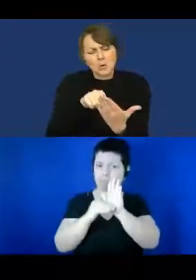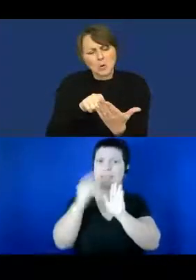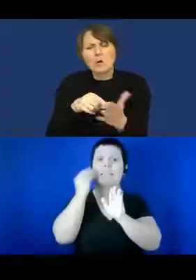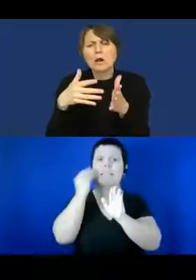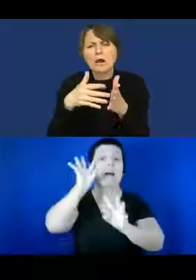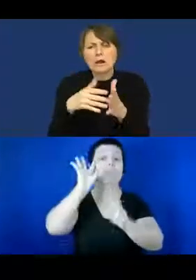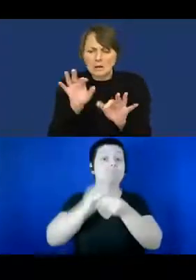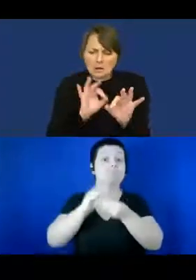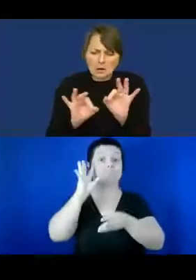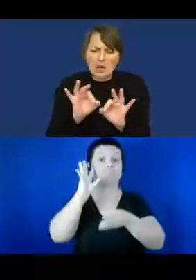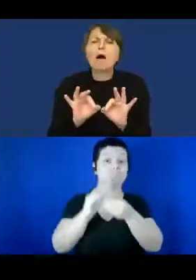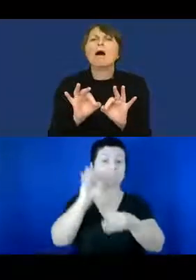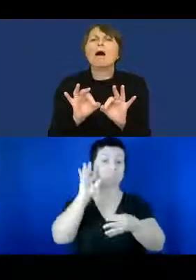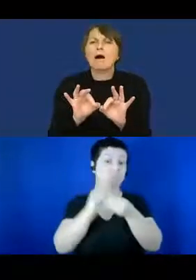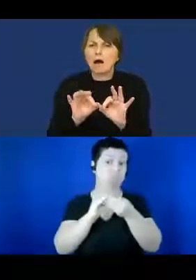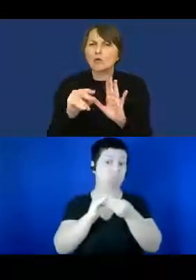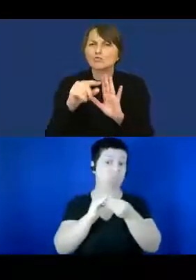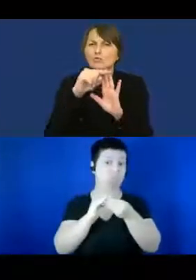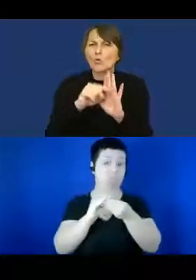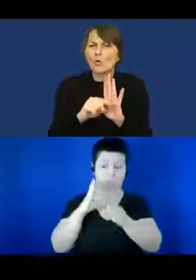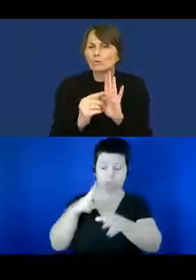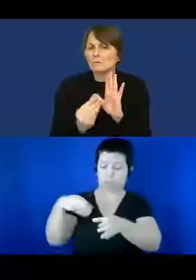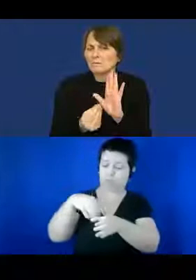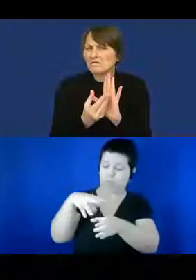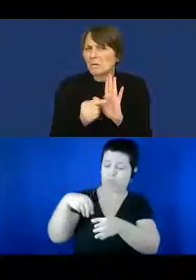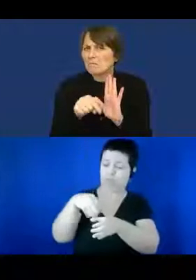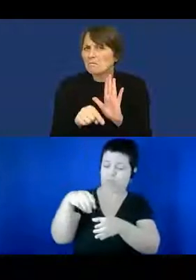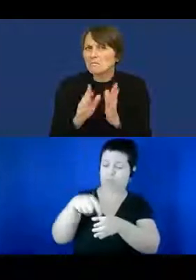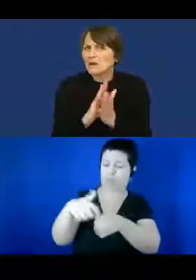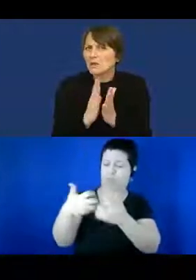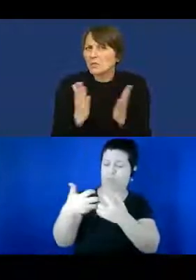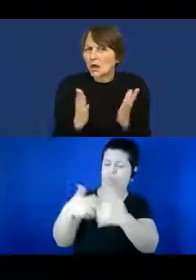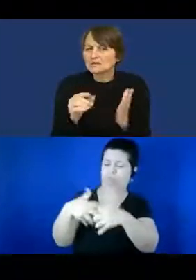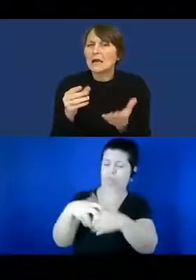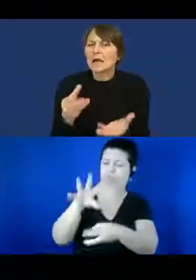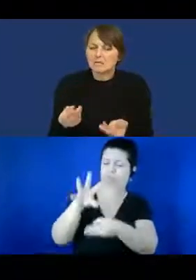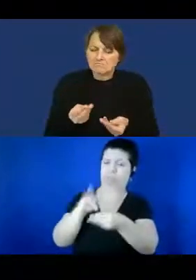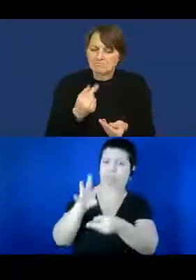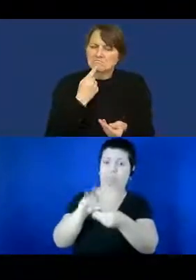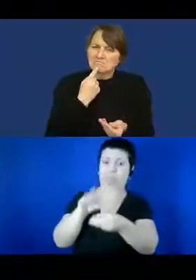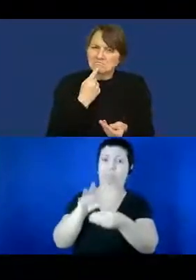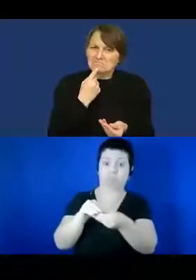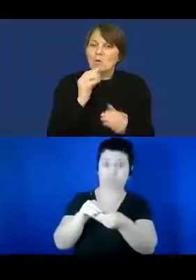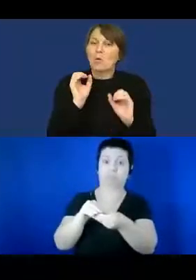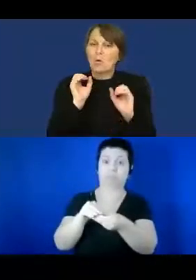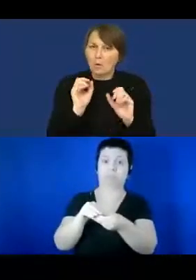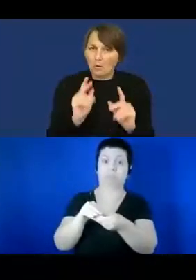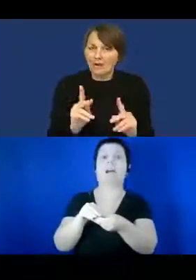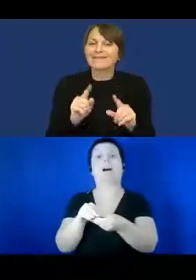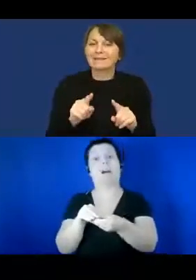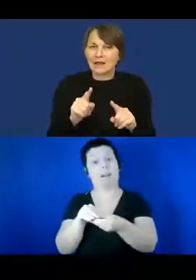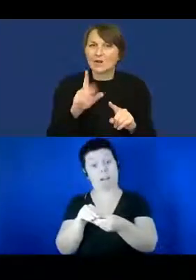about this information that has come in. And based on this, they will then try to